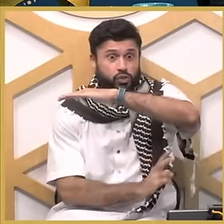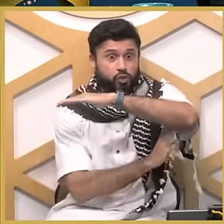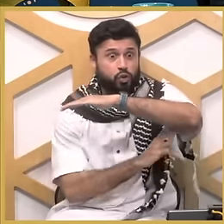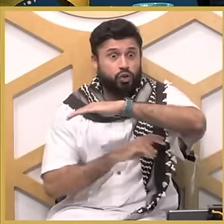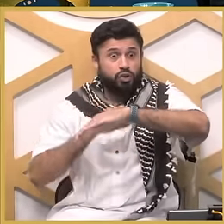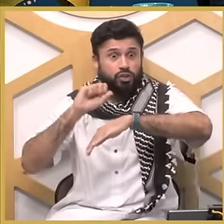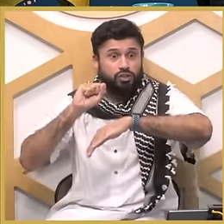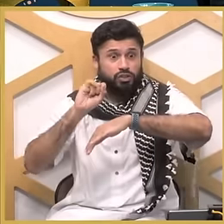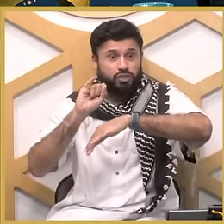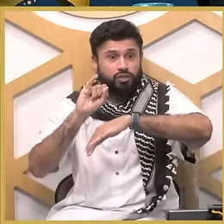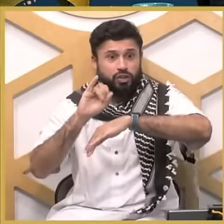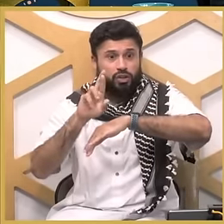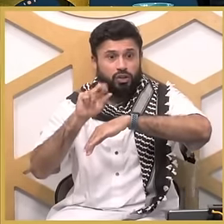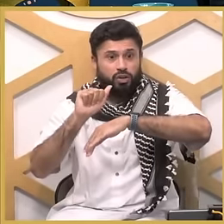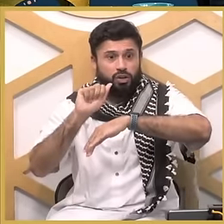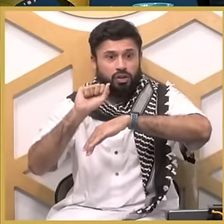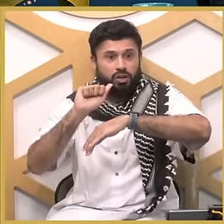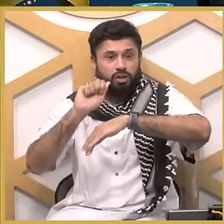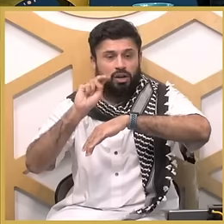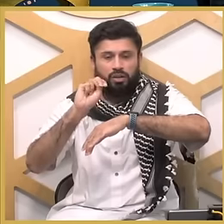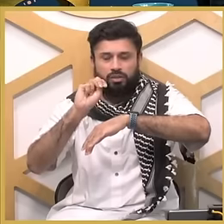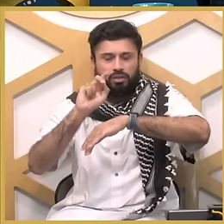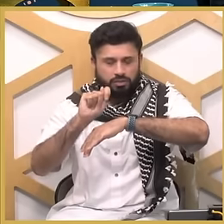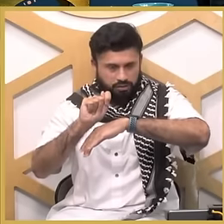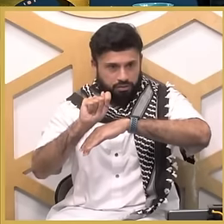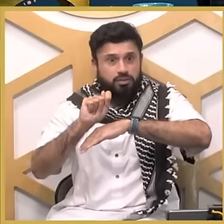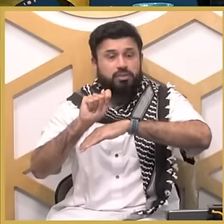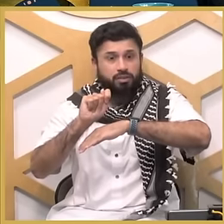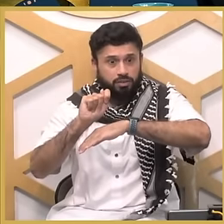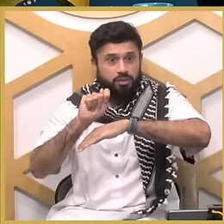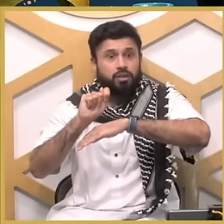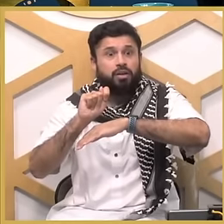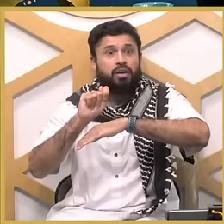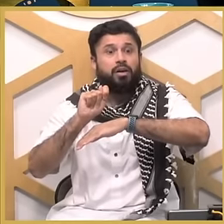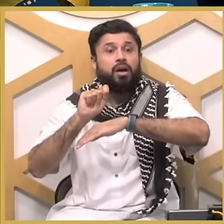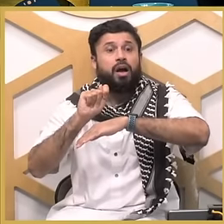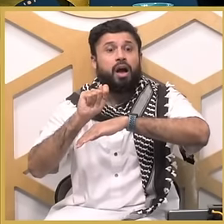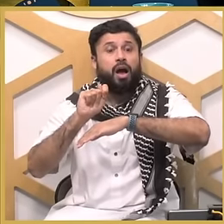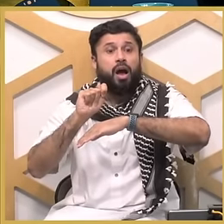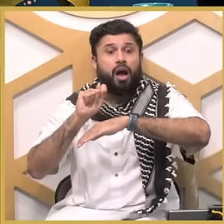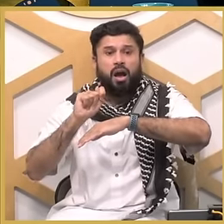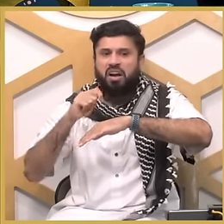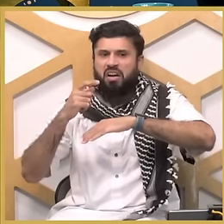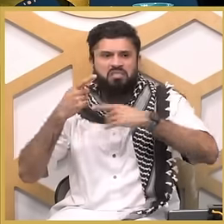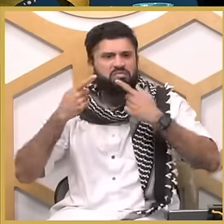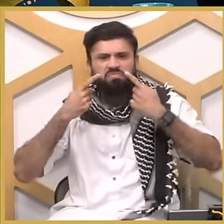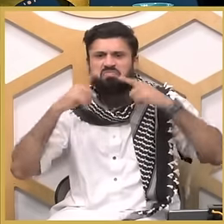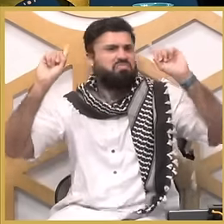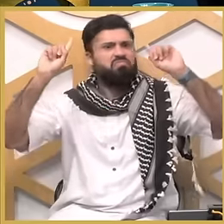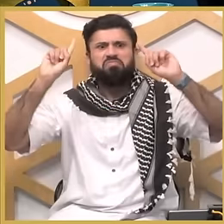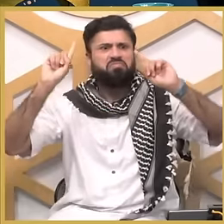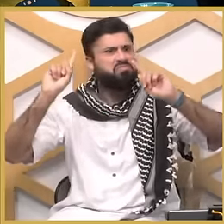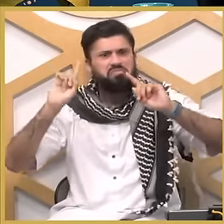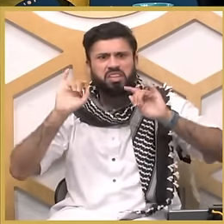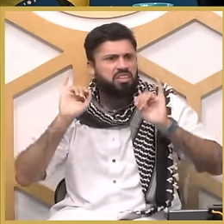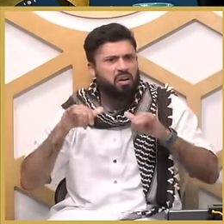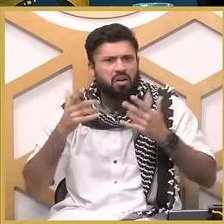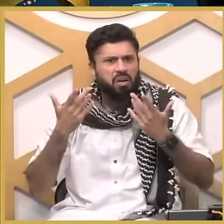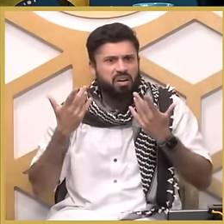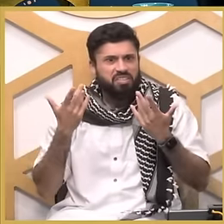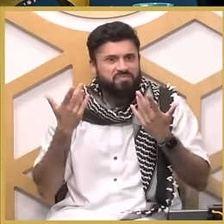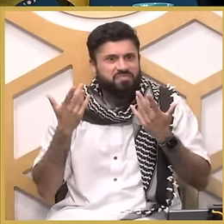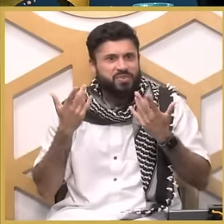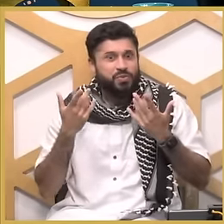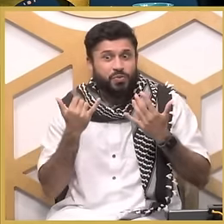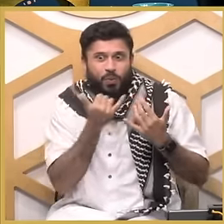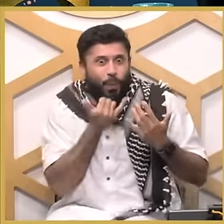joking when they mention these things. And it's just like their perception of themselves, how much they're willing to offer of their time,